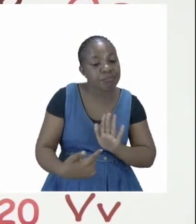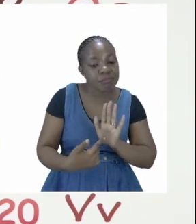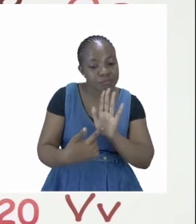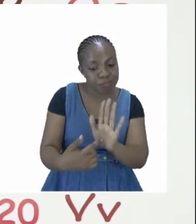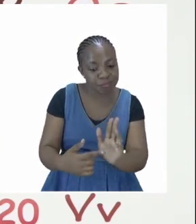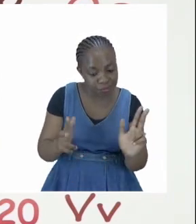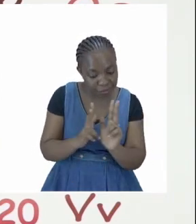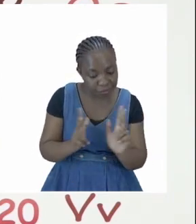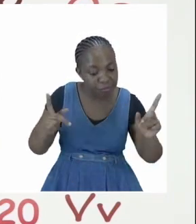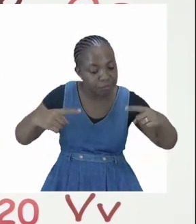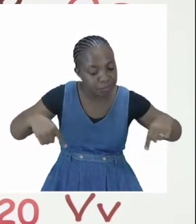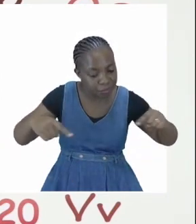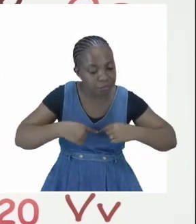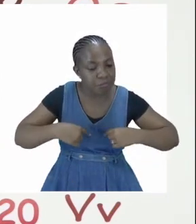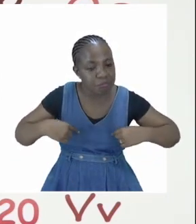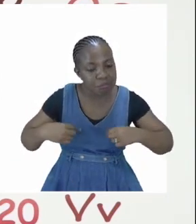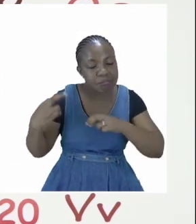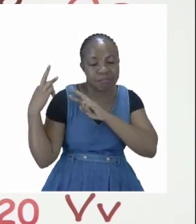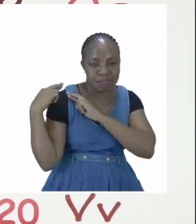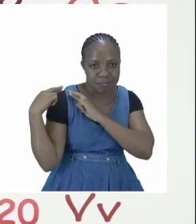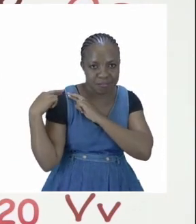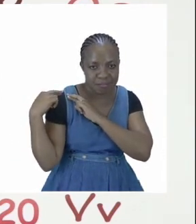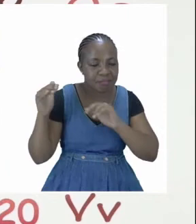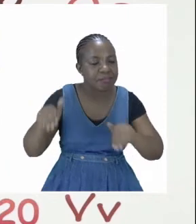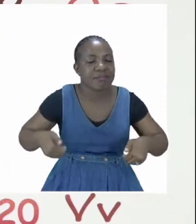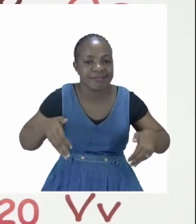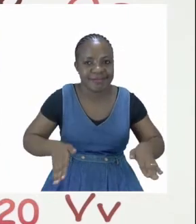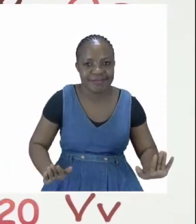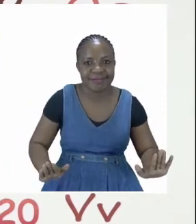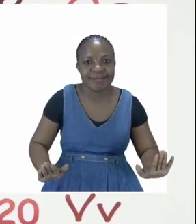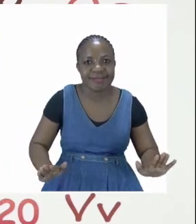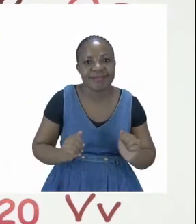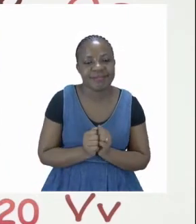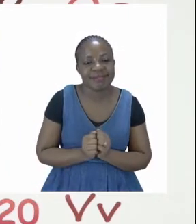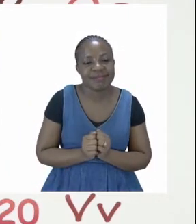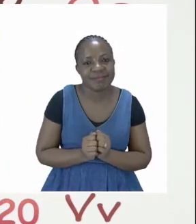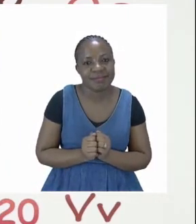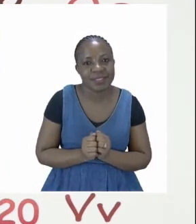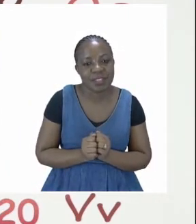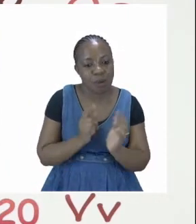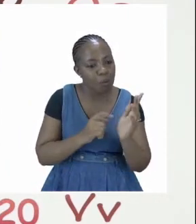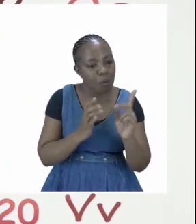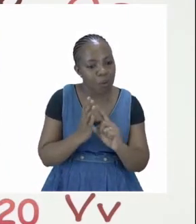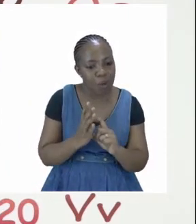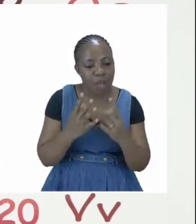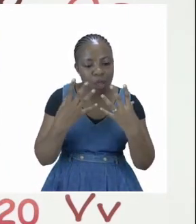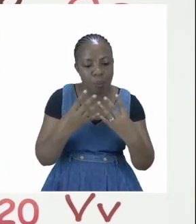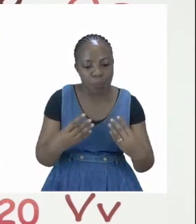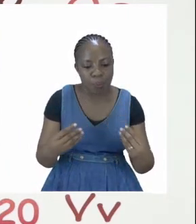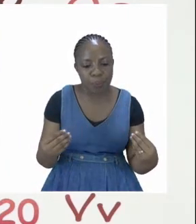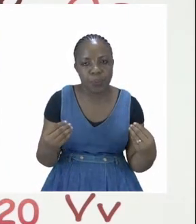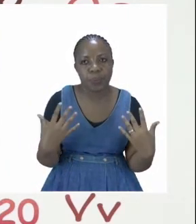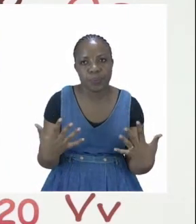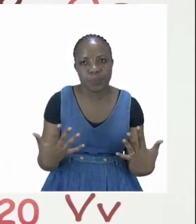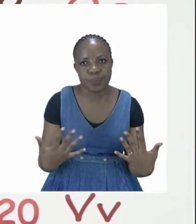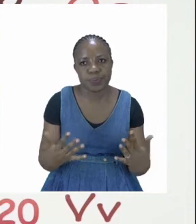everyone around us that we are responsible boys and girls. Make sure your hands are dry before you touch